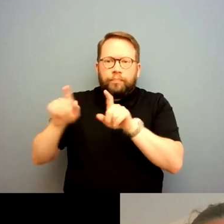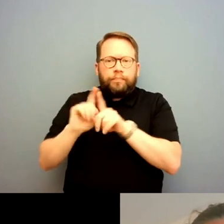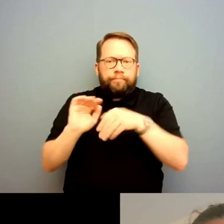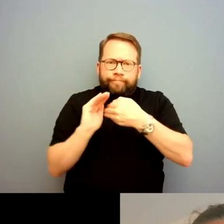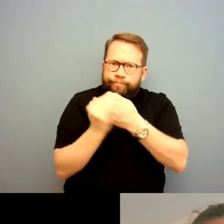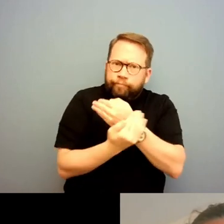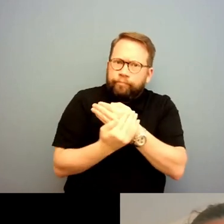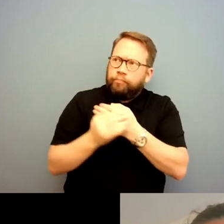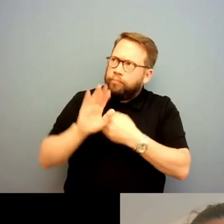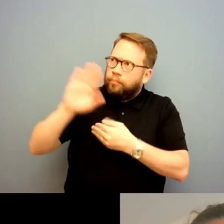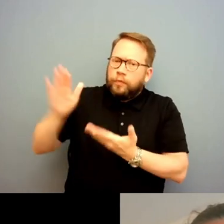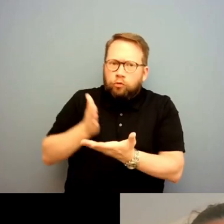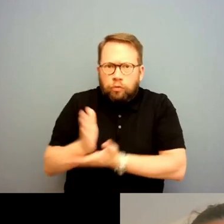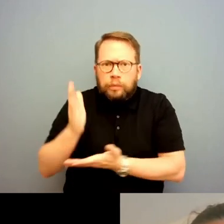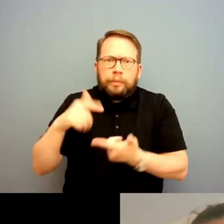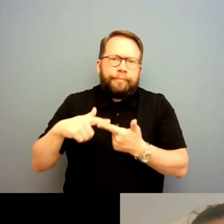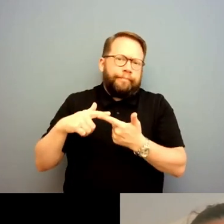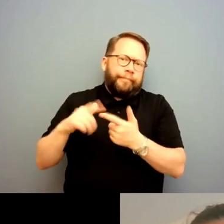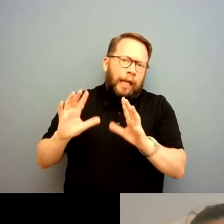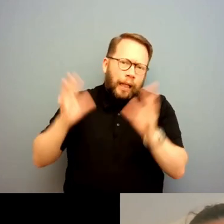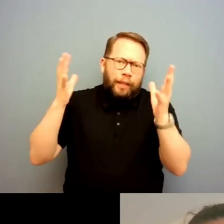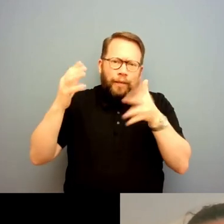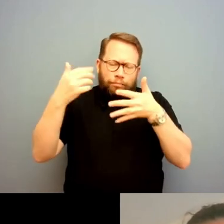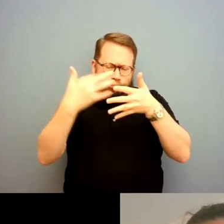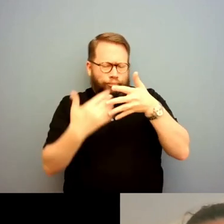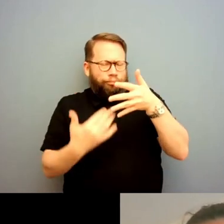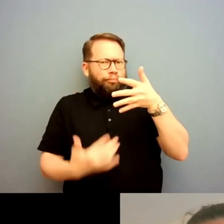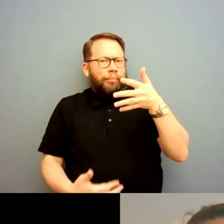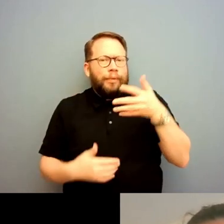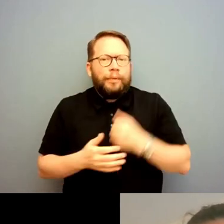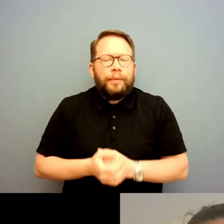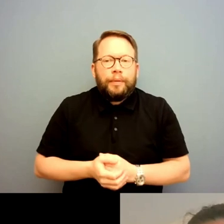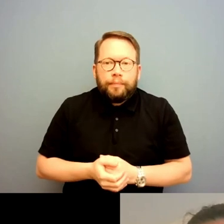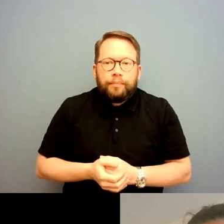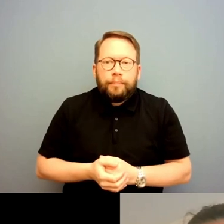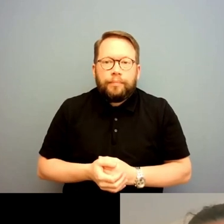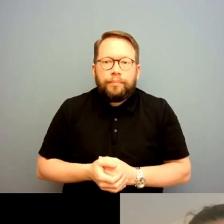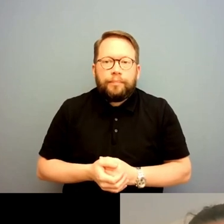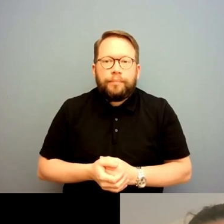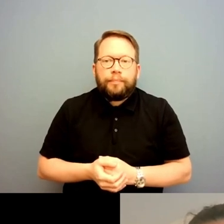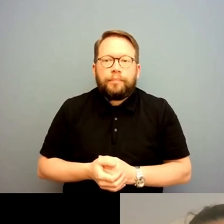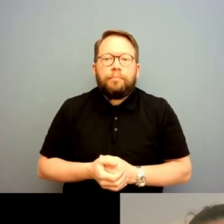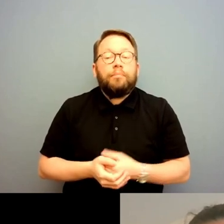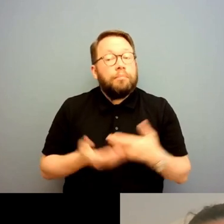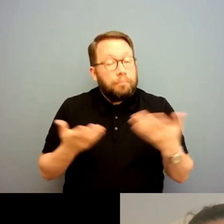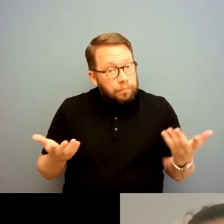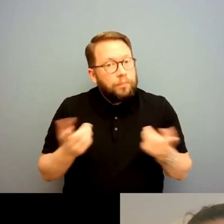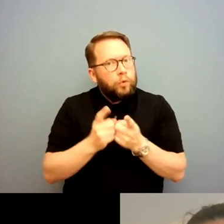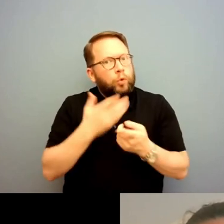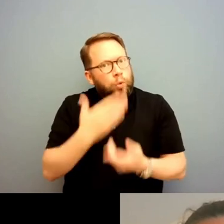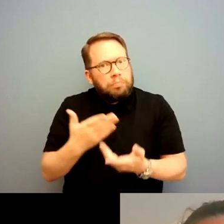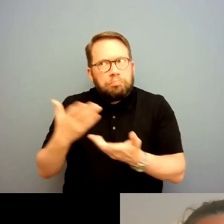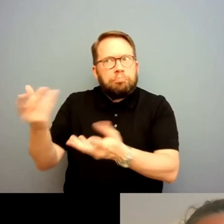hear that maybe the Nordic countries are far ahead, but we are not best in class when it comes to,